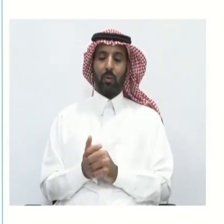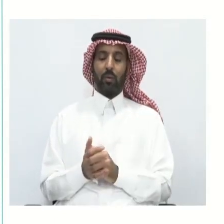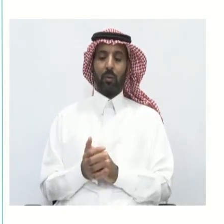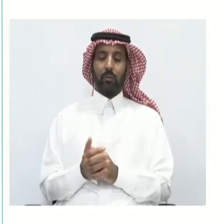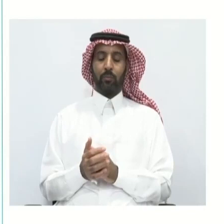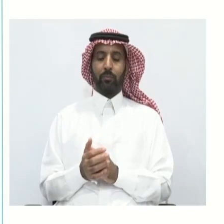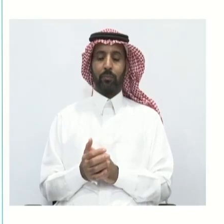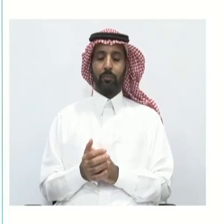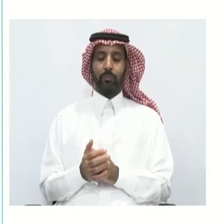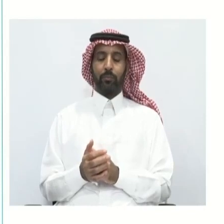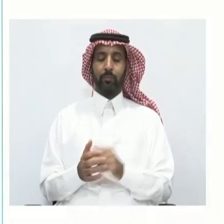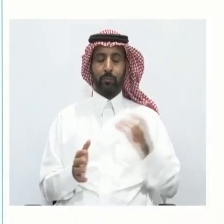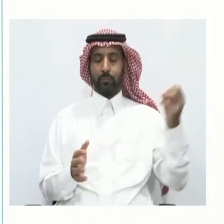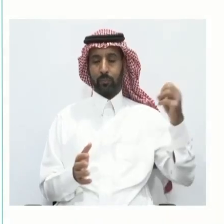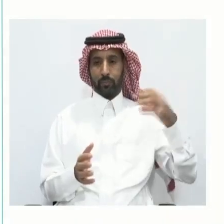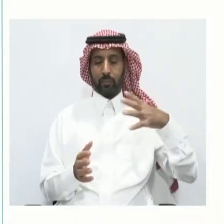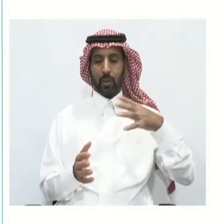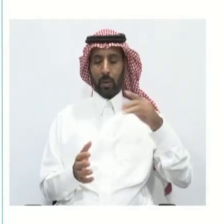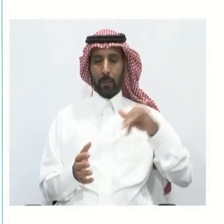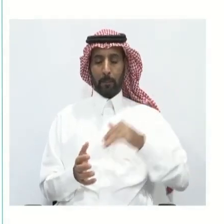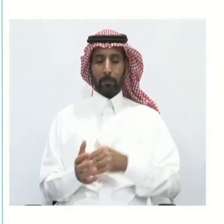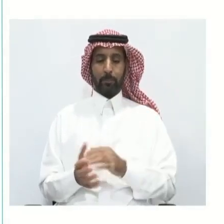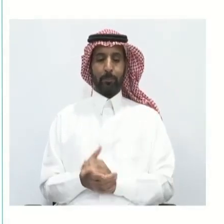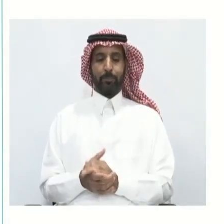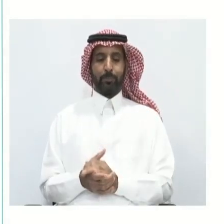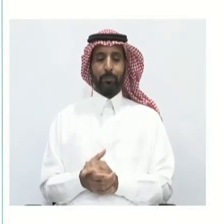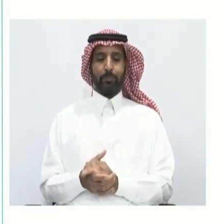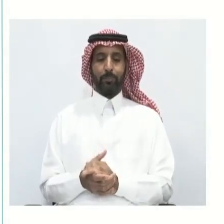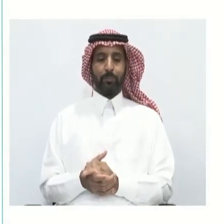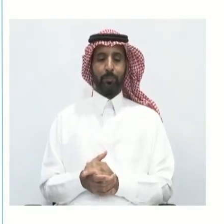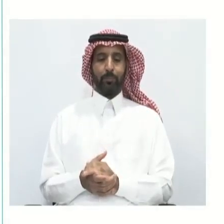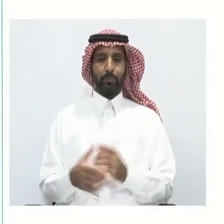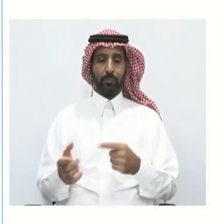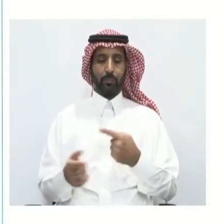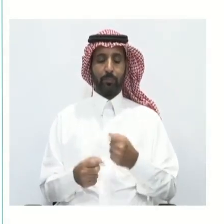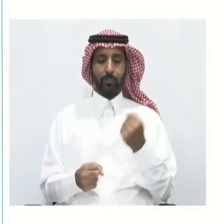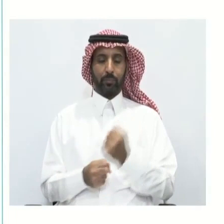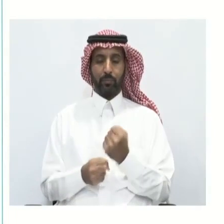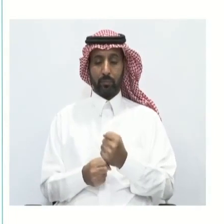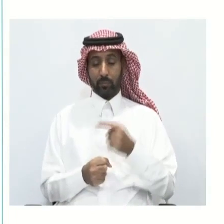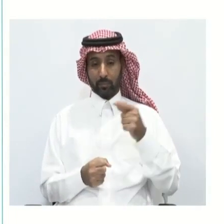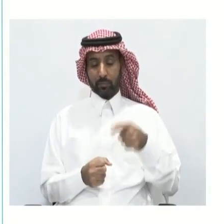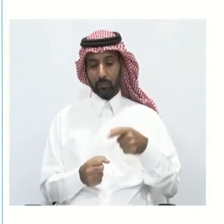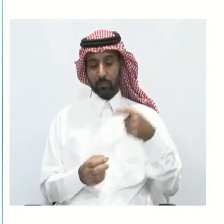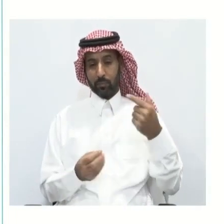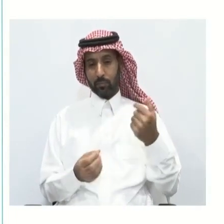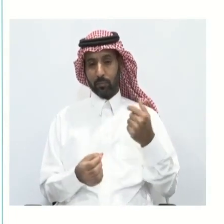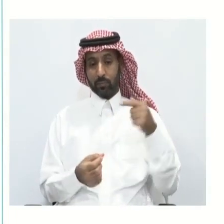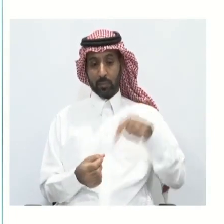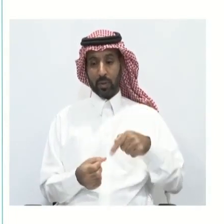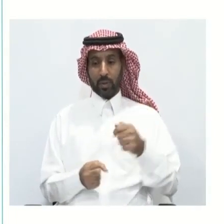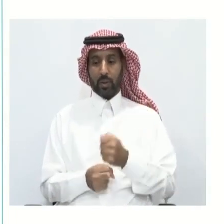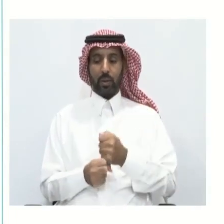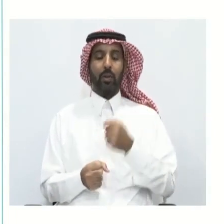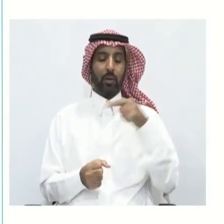the morning. They're going to arrive in the morning. Then we continue with the present progressive. We use the present progressive